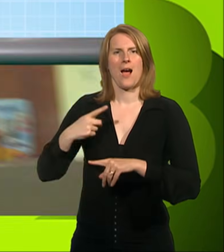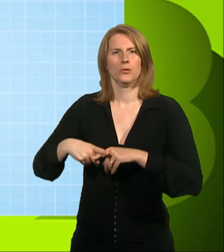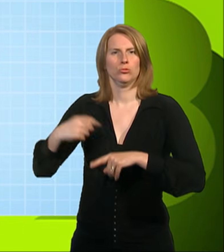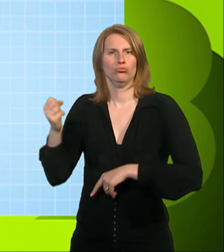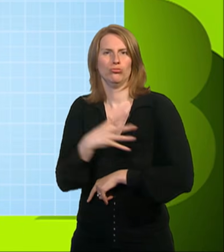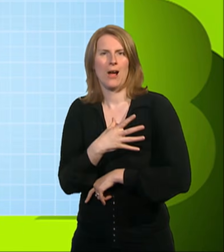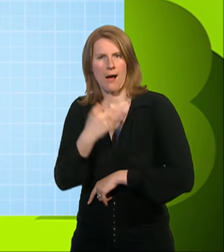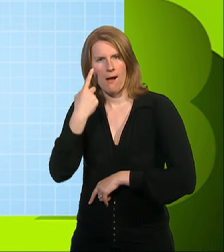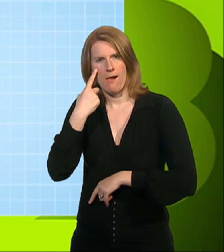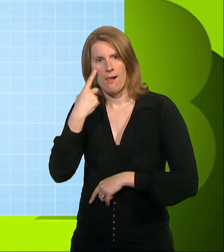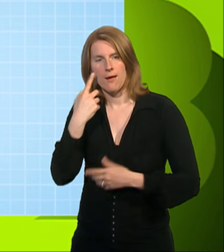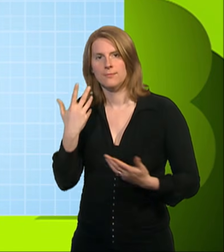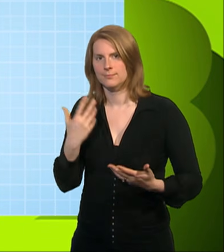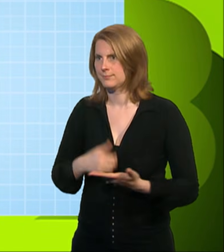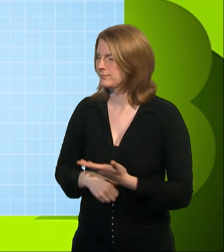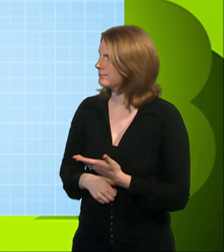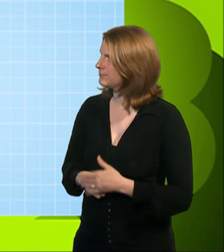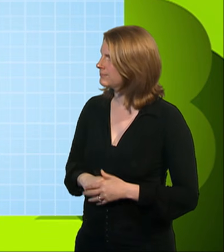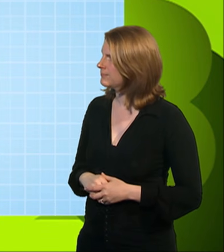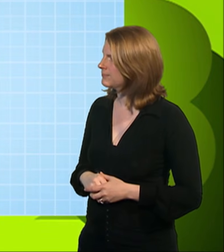Brilliant.